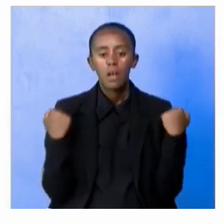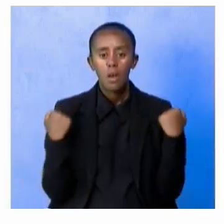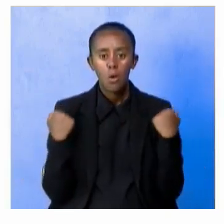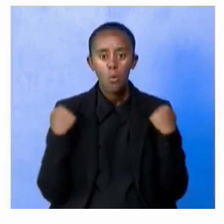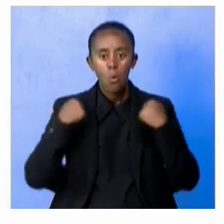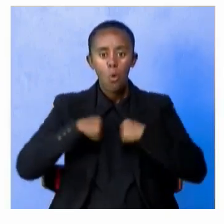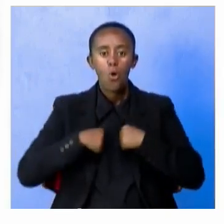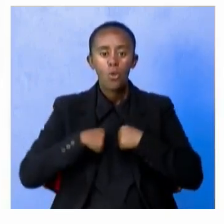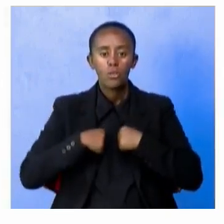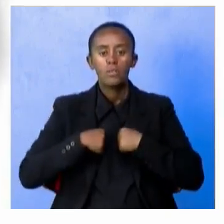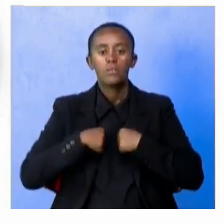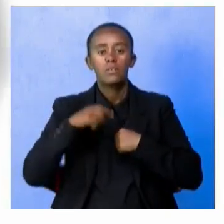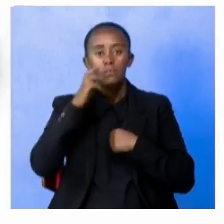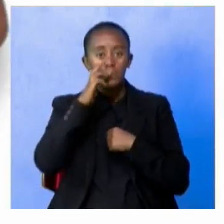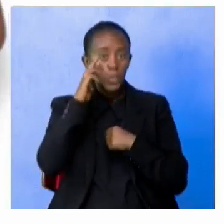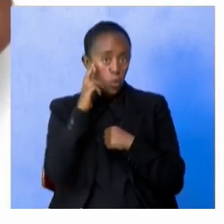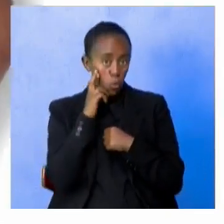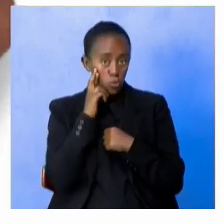because